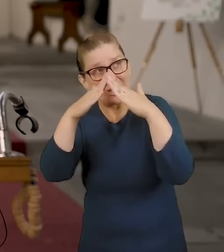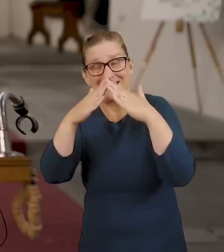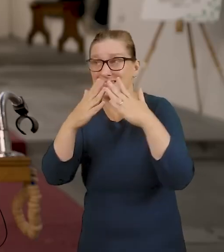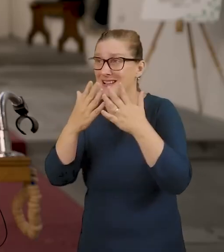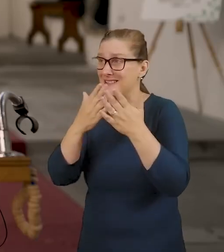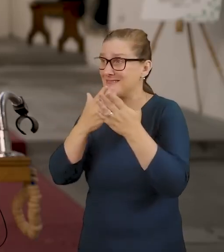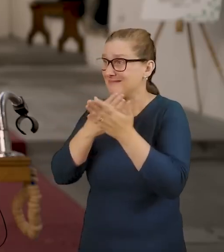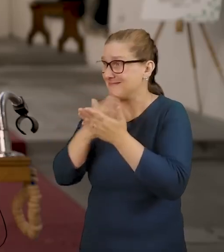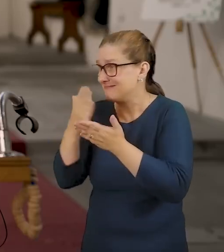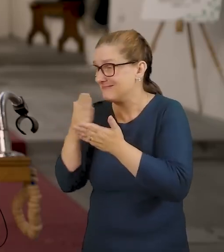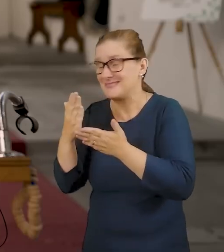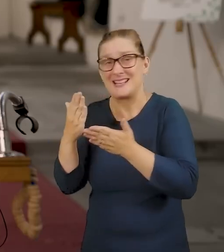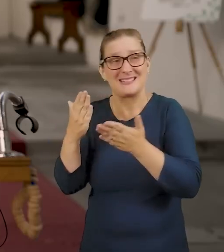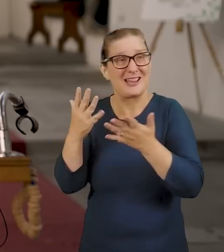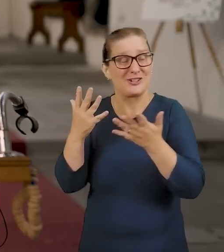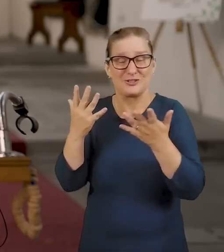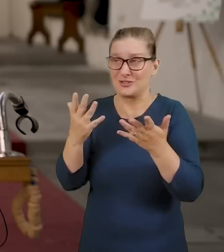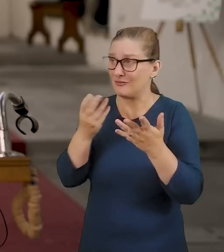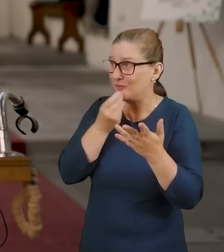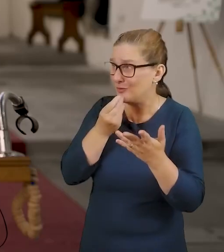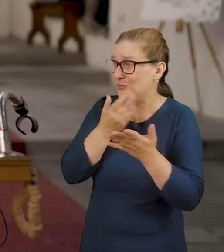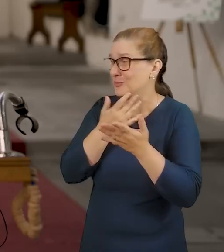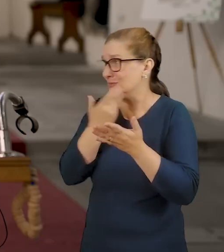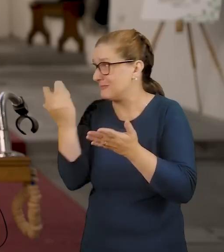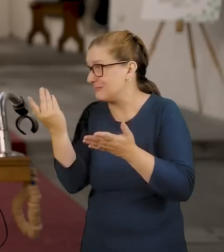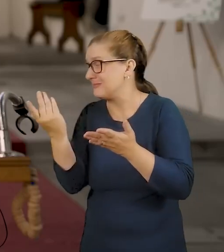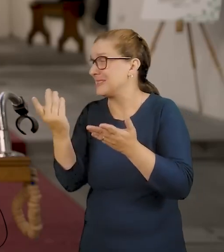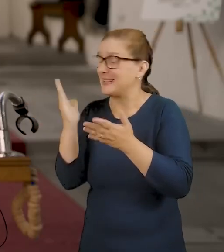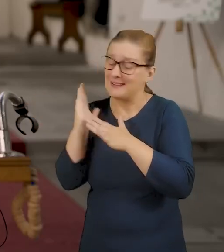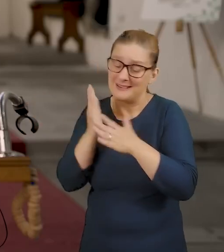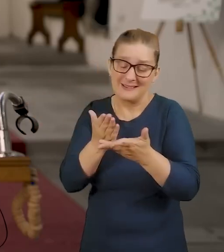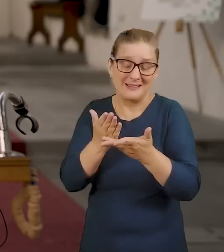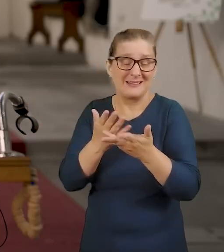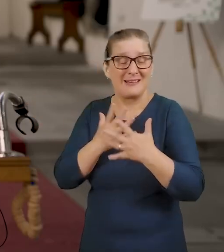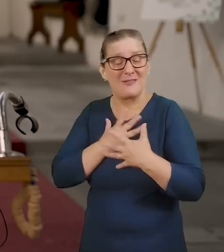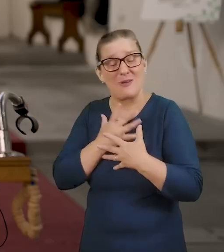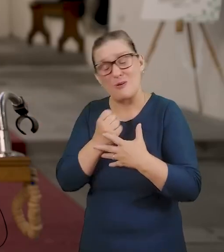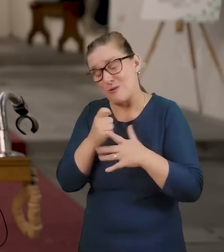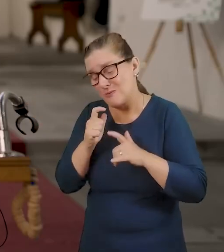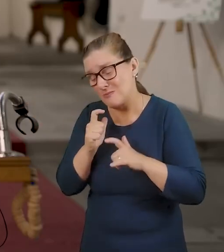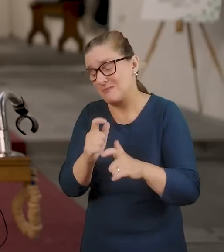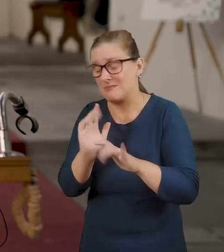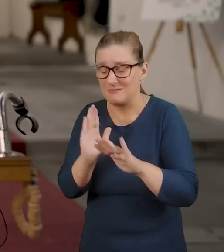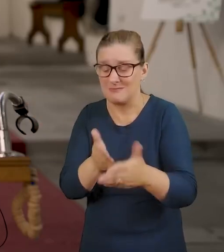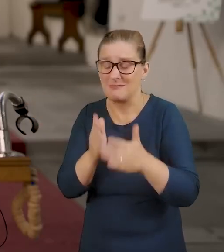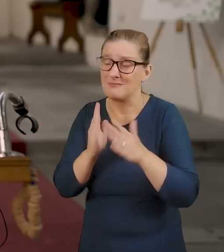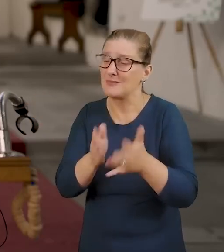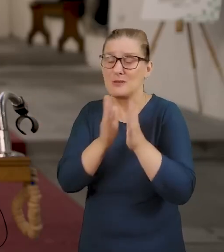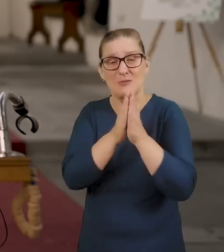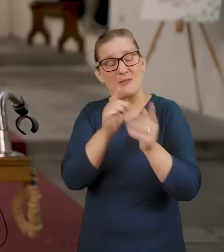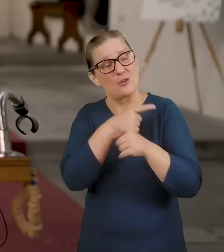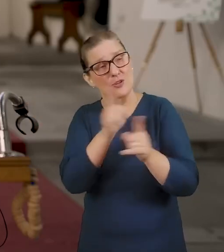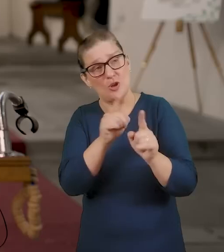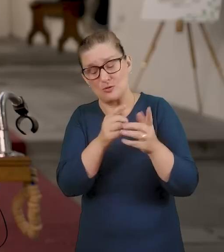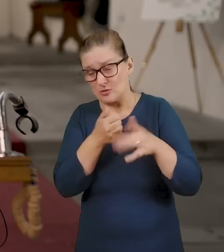or sanitation. As these people rebuild their lives, continue to fill them with hope, Lord. Thank you for the courage for all those who care